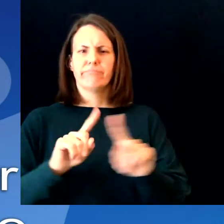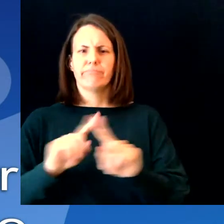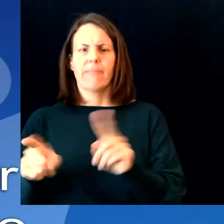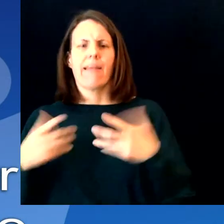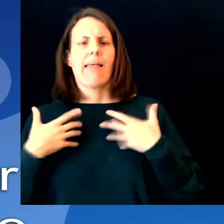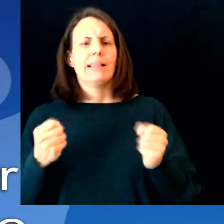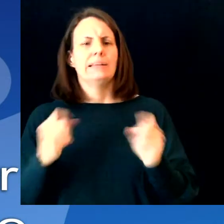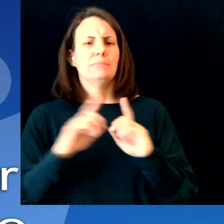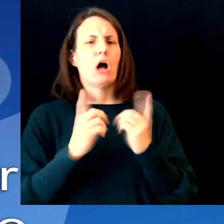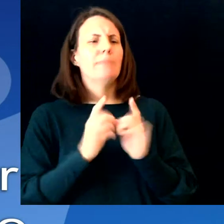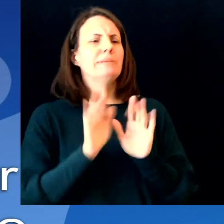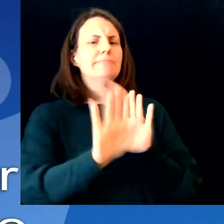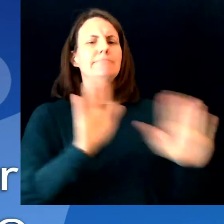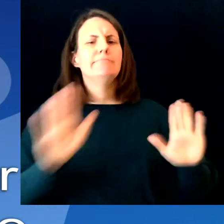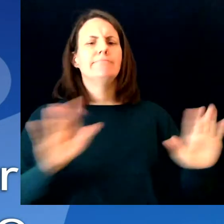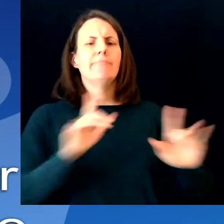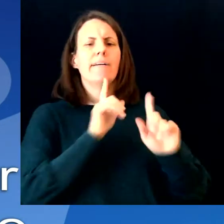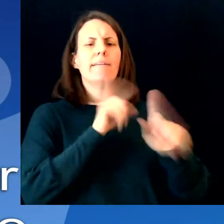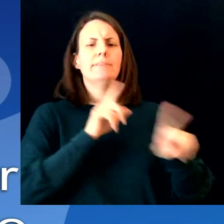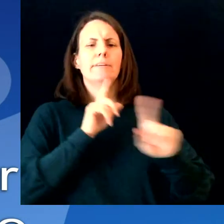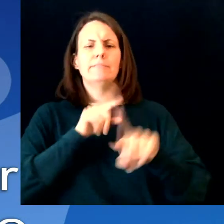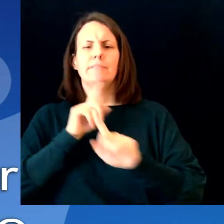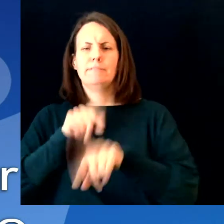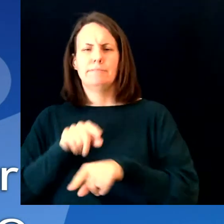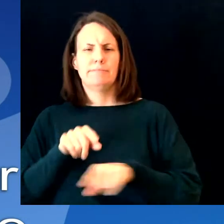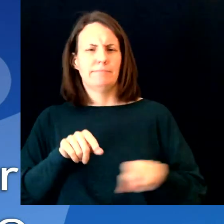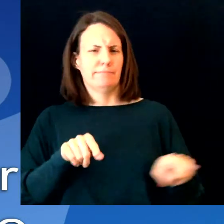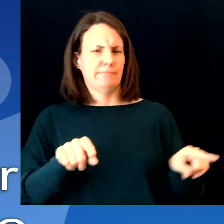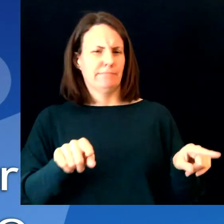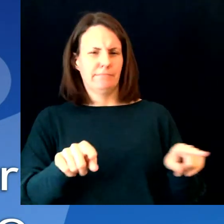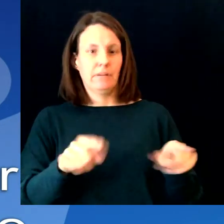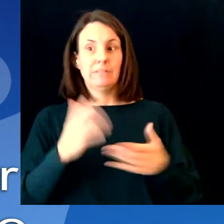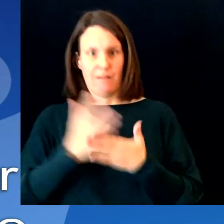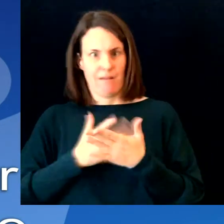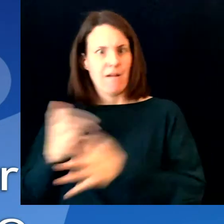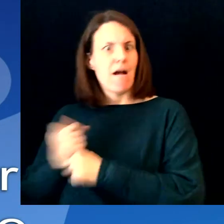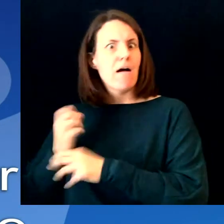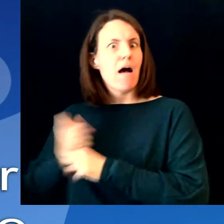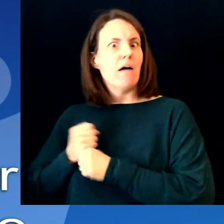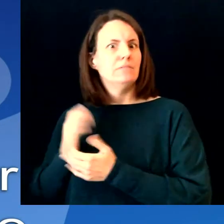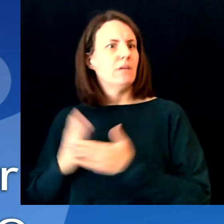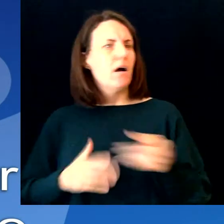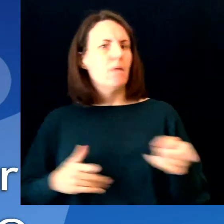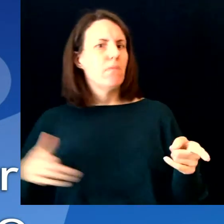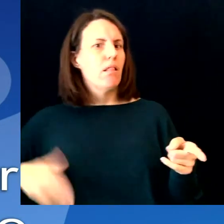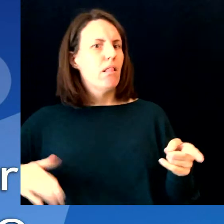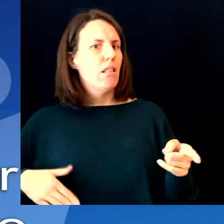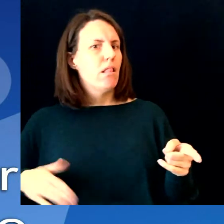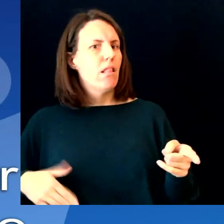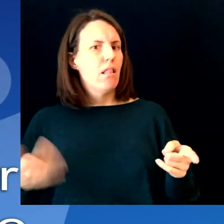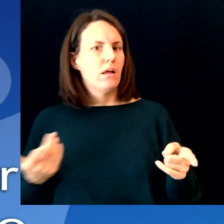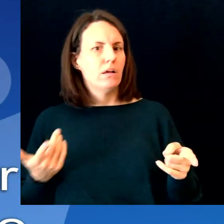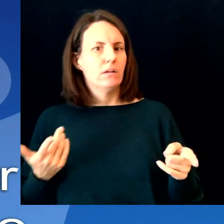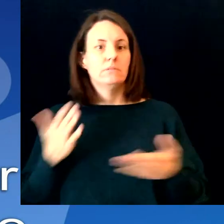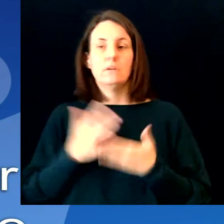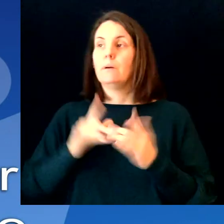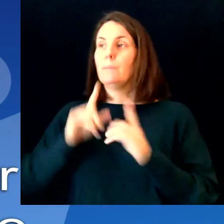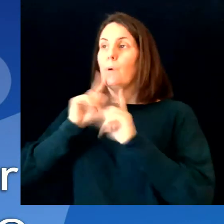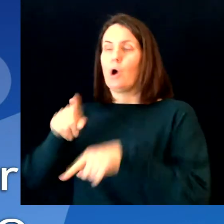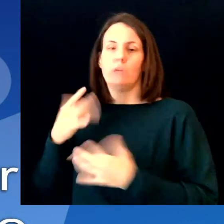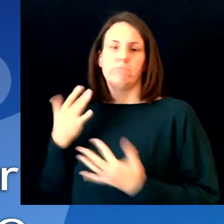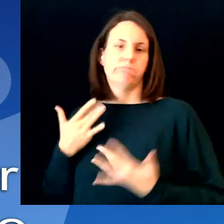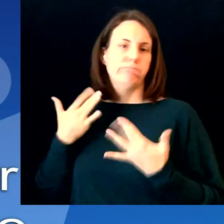them fulfilled, sometime this week or soon. Others are still waiting for more information. So I wonder if you could just